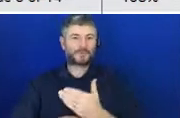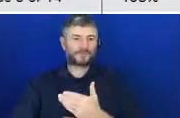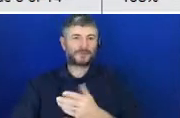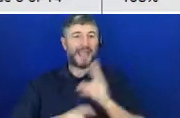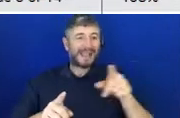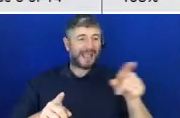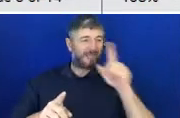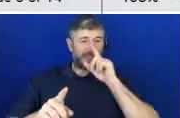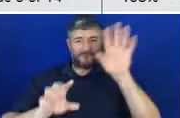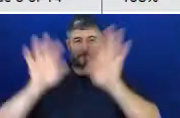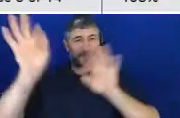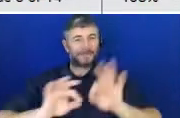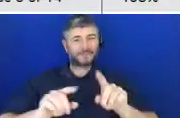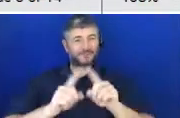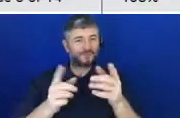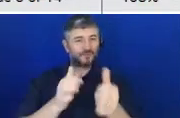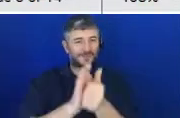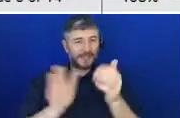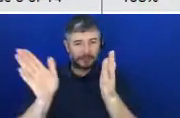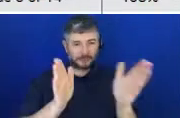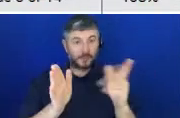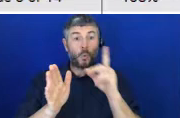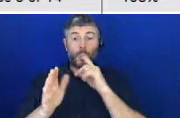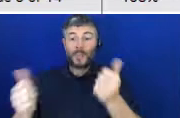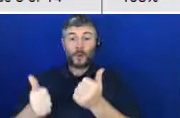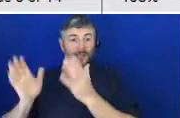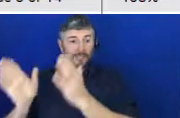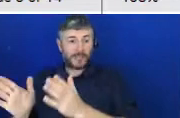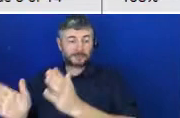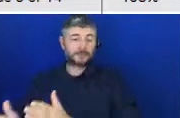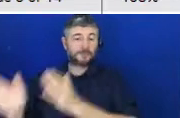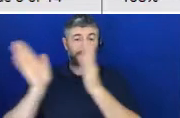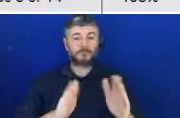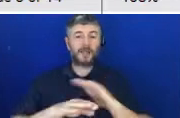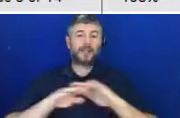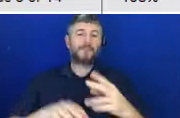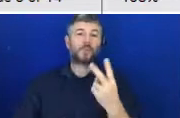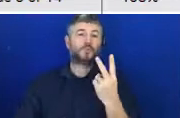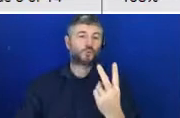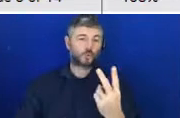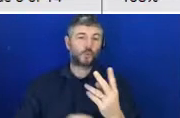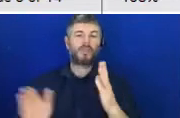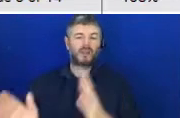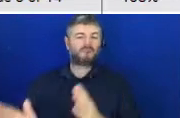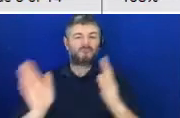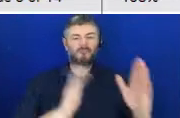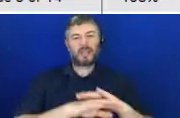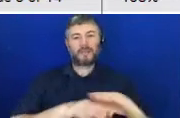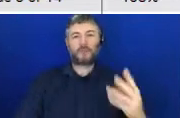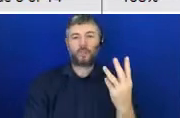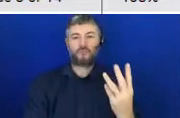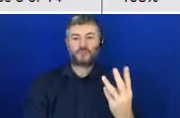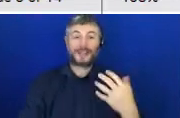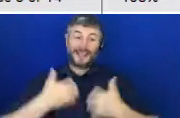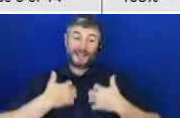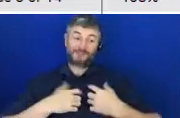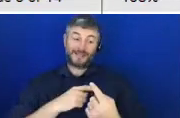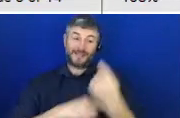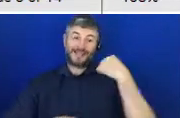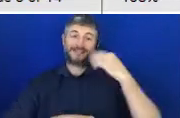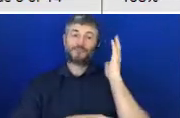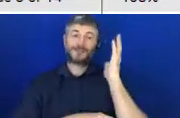can then move on to the level two and then along to the level three. It was interesting in the last presentation